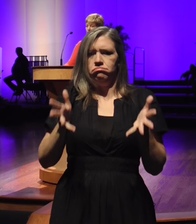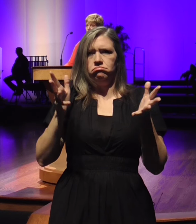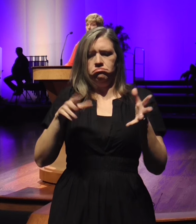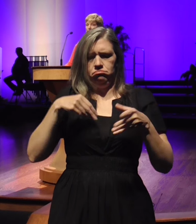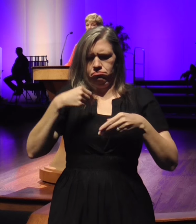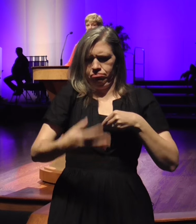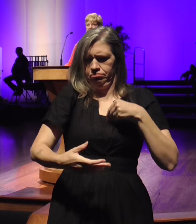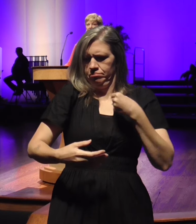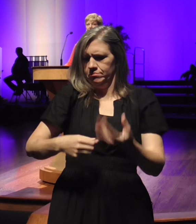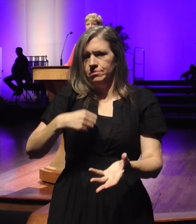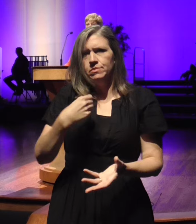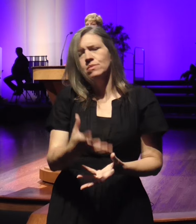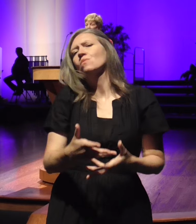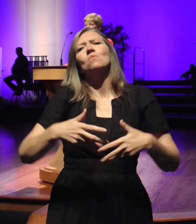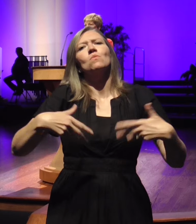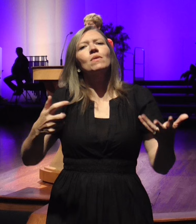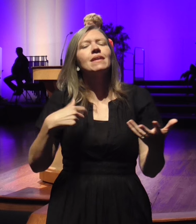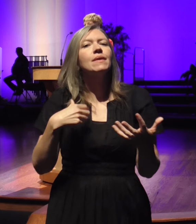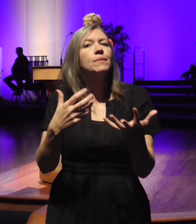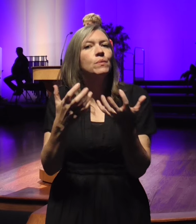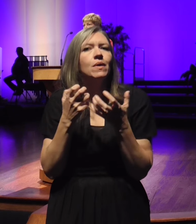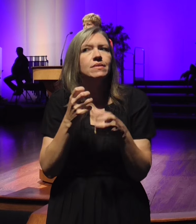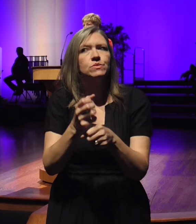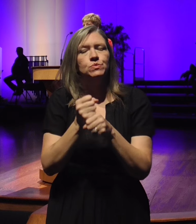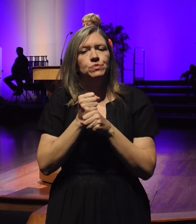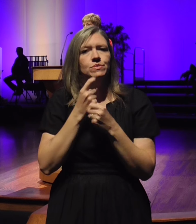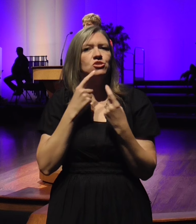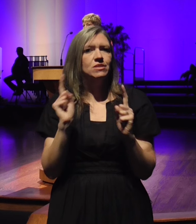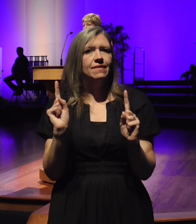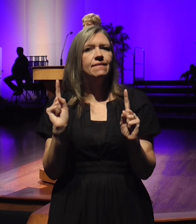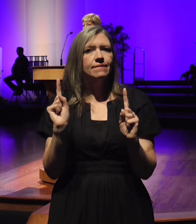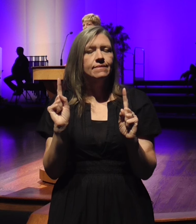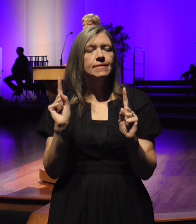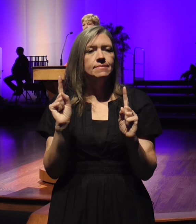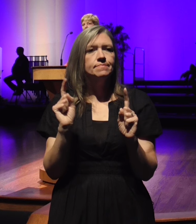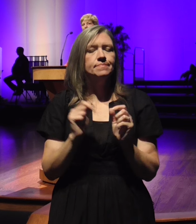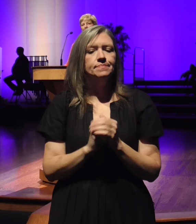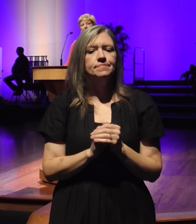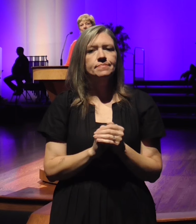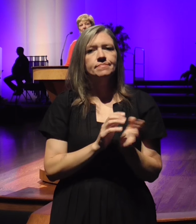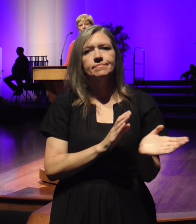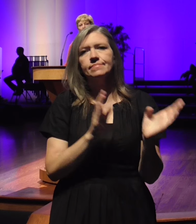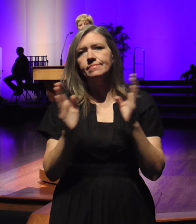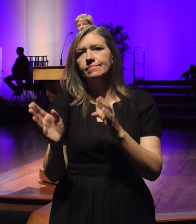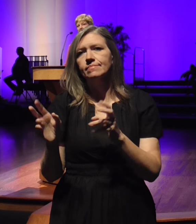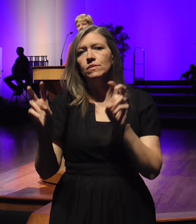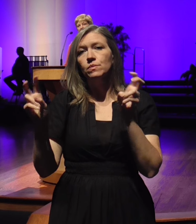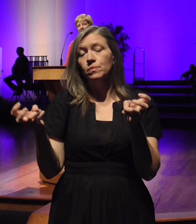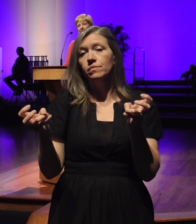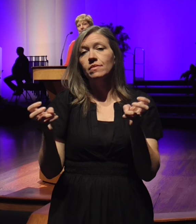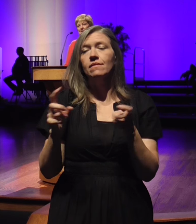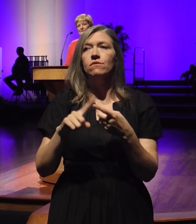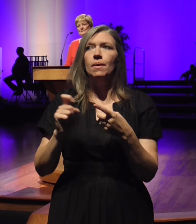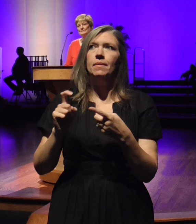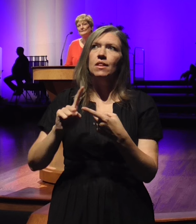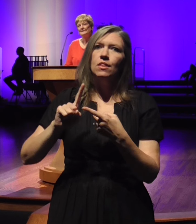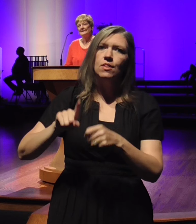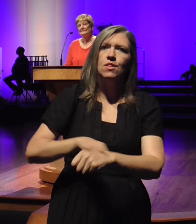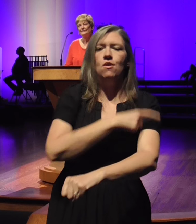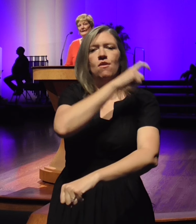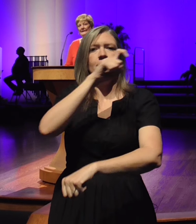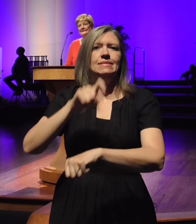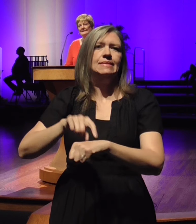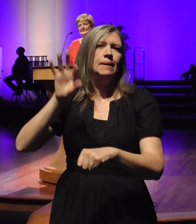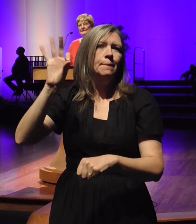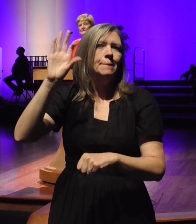obtain or achieve, all your thinking will soon tend to produce what you want to